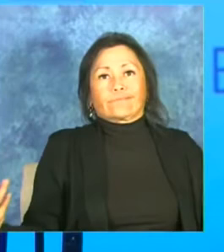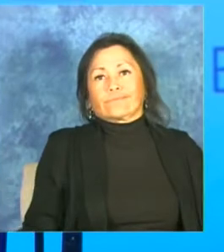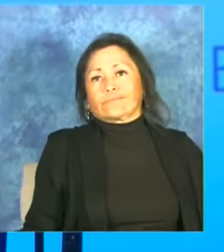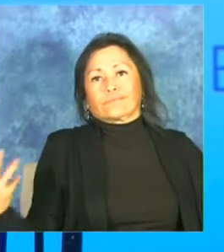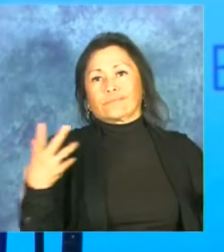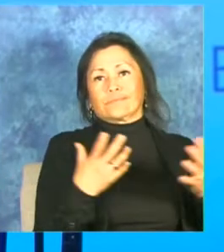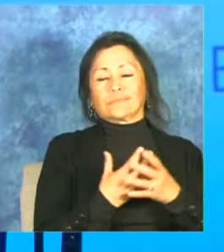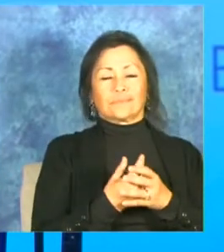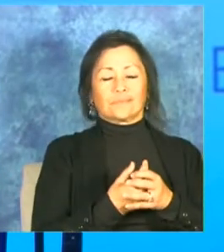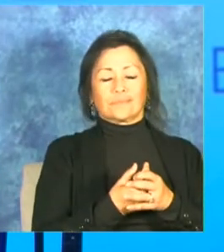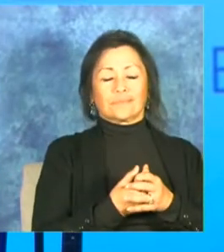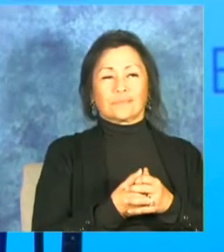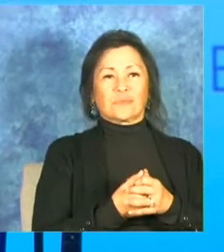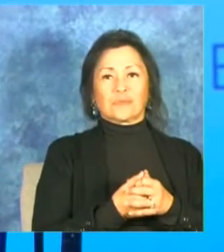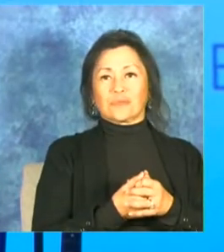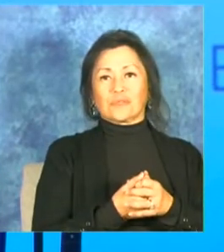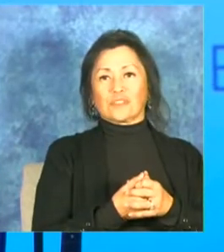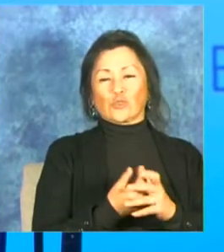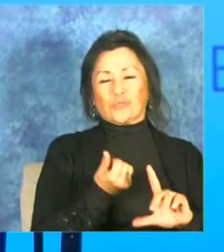inside a